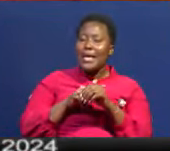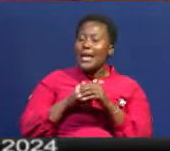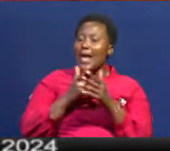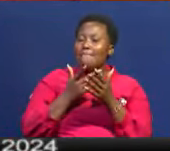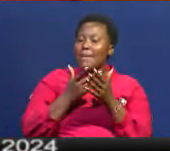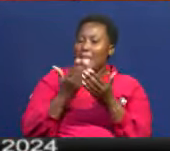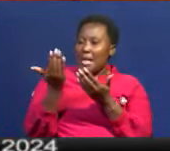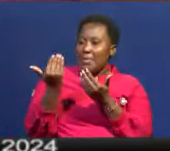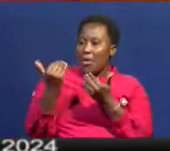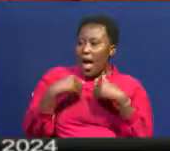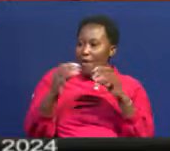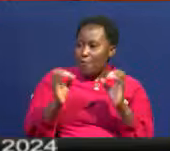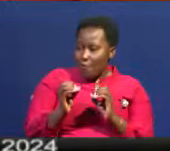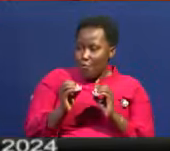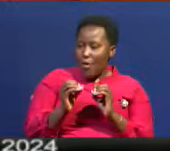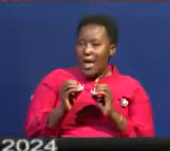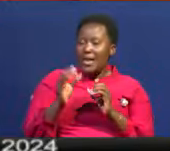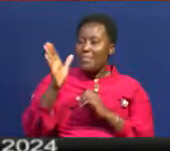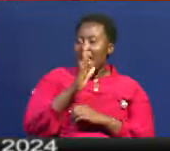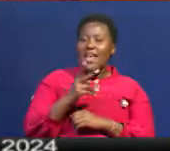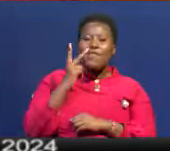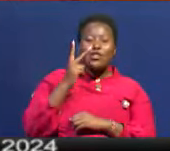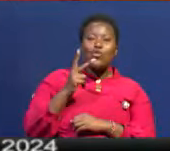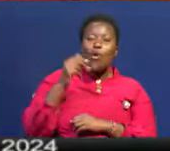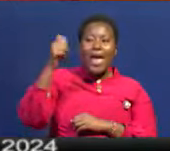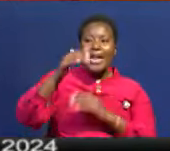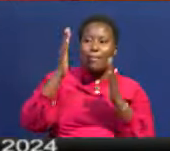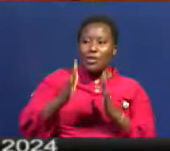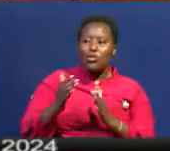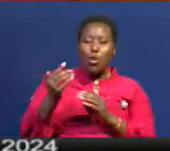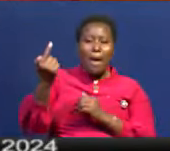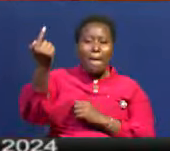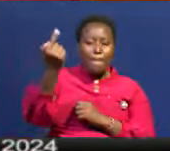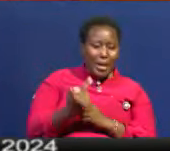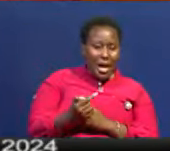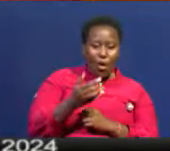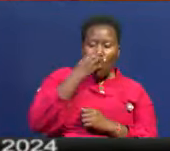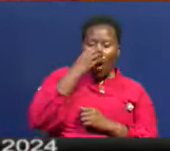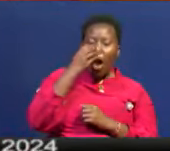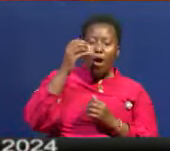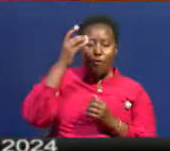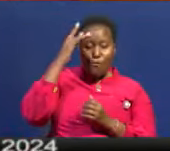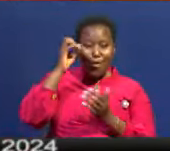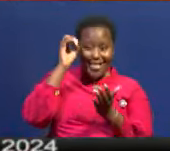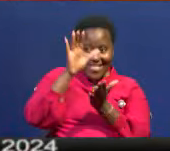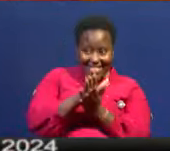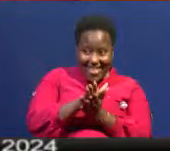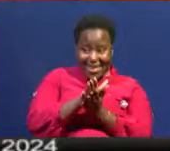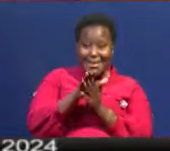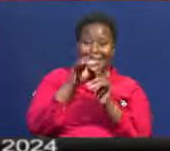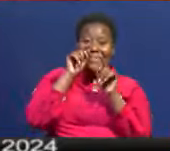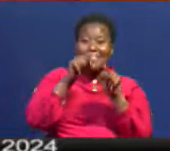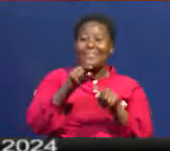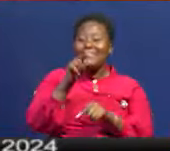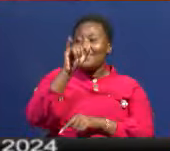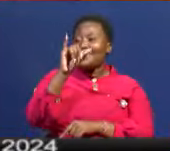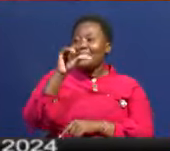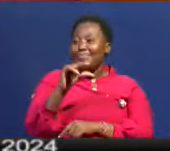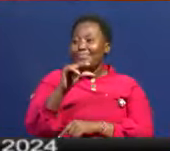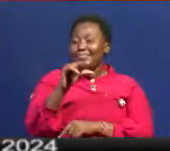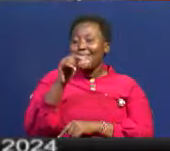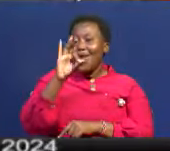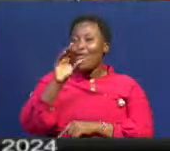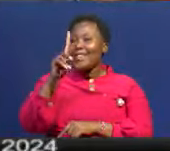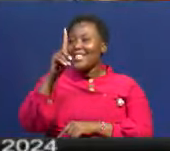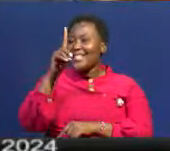expectation. And I never saw anybody bring William Ruto here for impeachment, for criticizing the IG or the